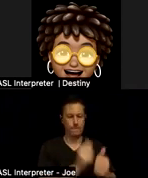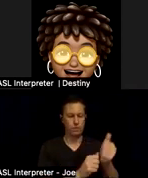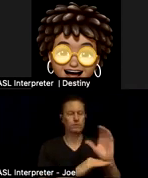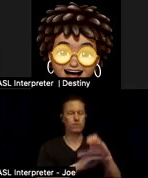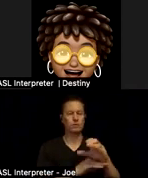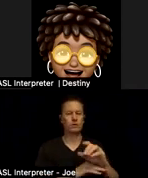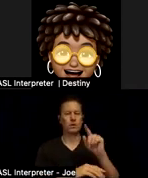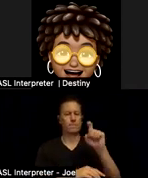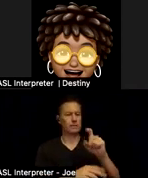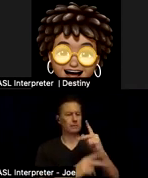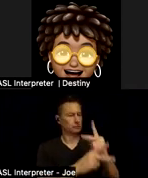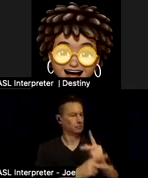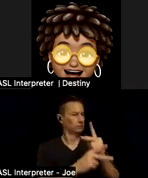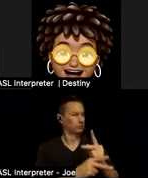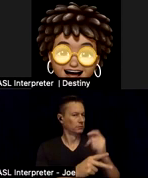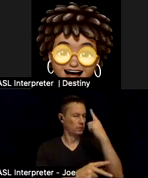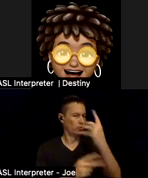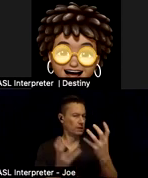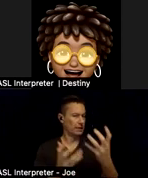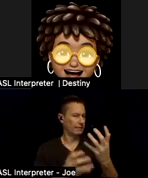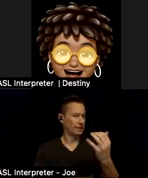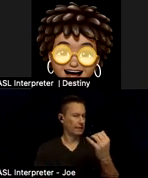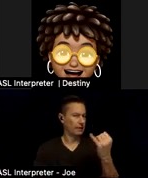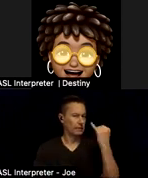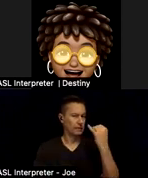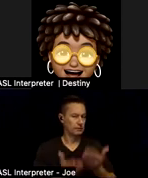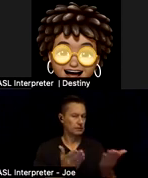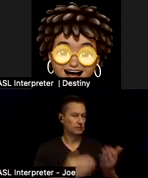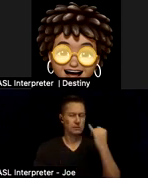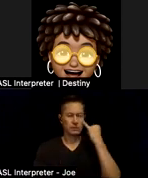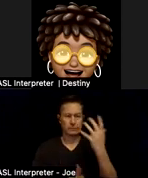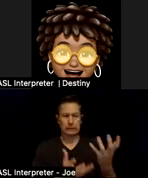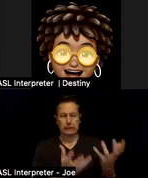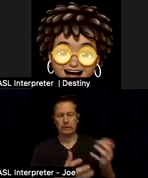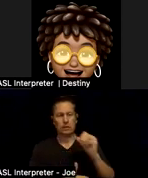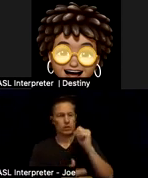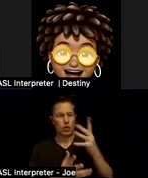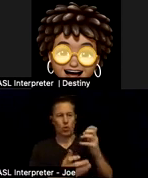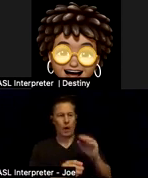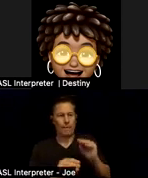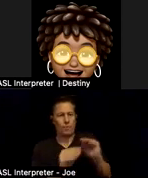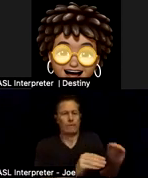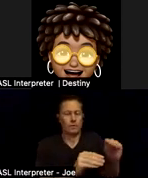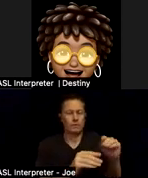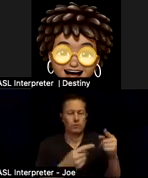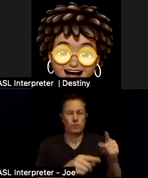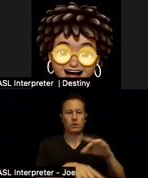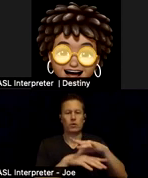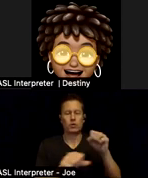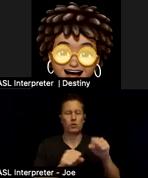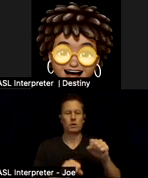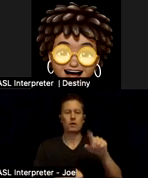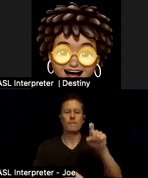and consideration and look at. If you've got something super heavy that you don't want to move in an earthquake, you're going to need some